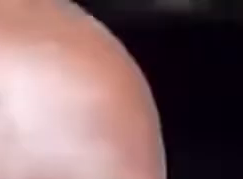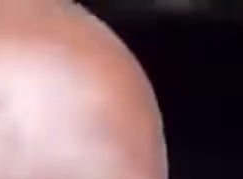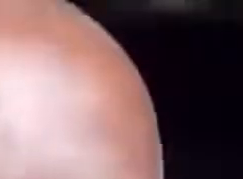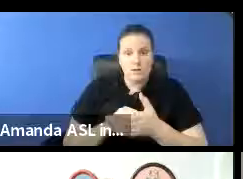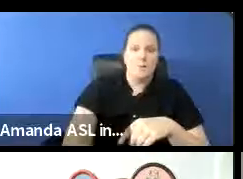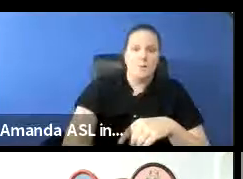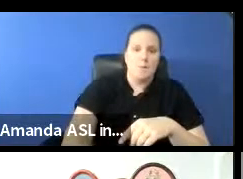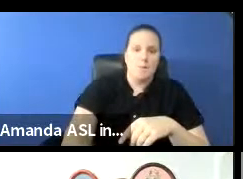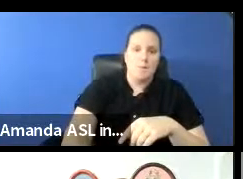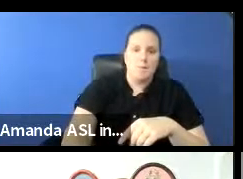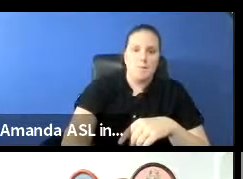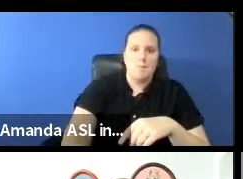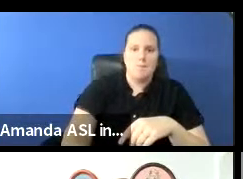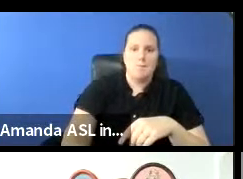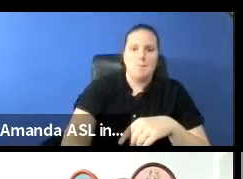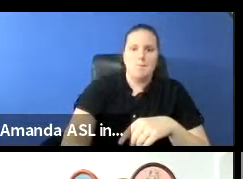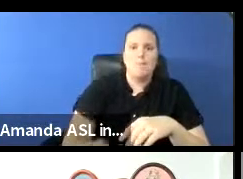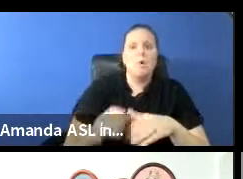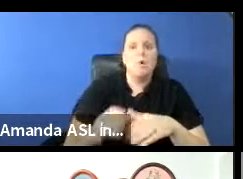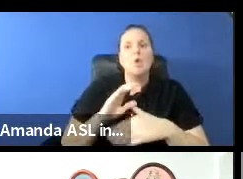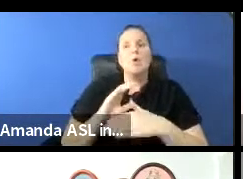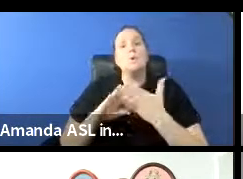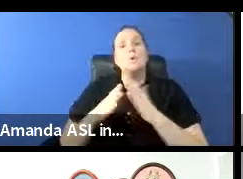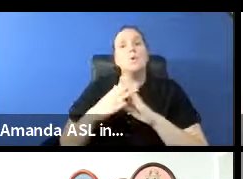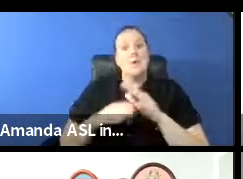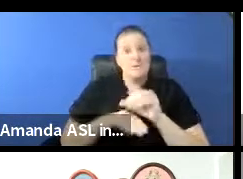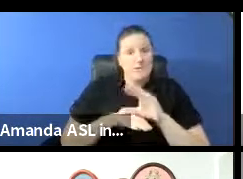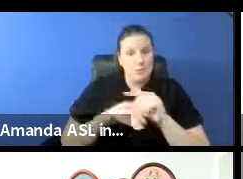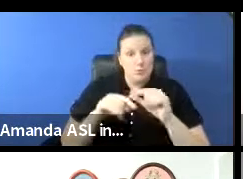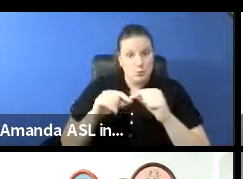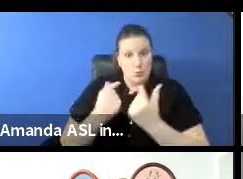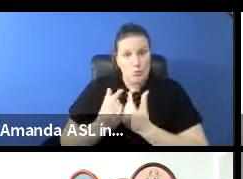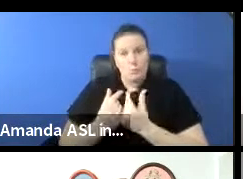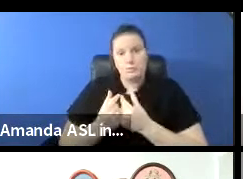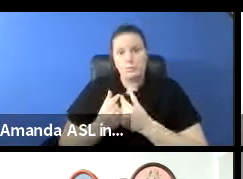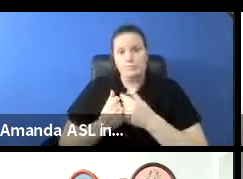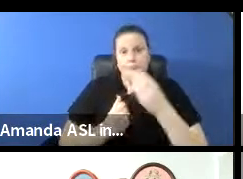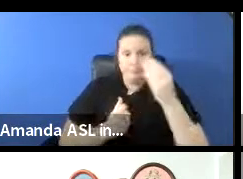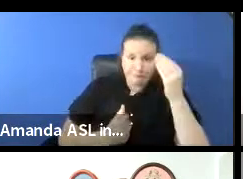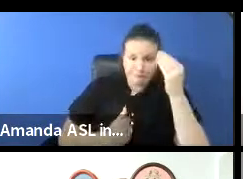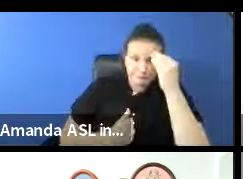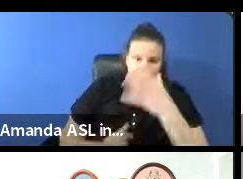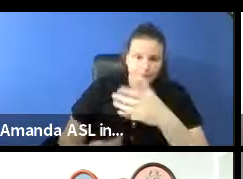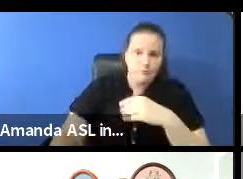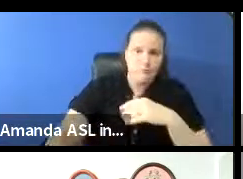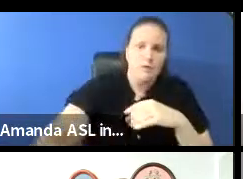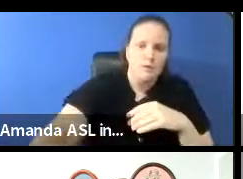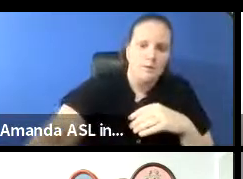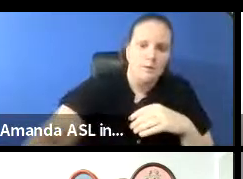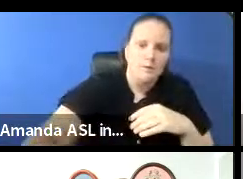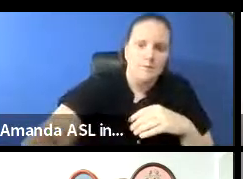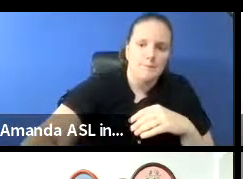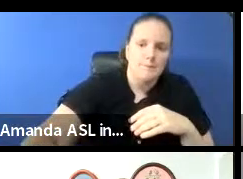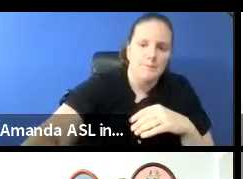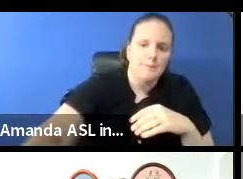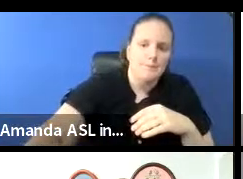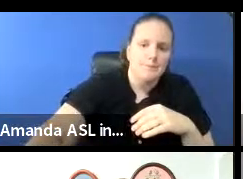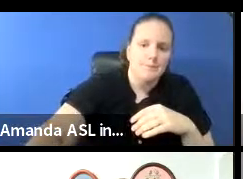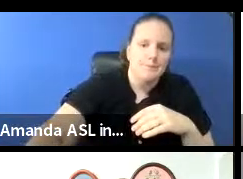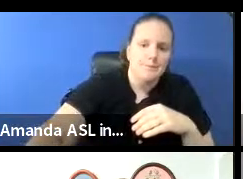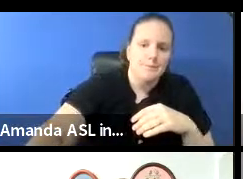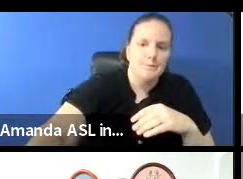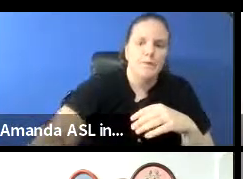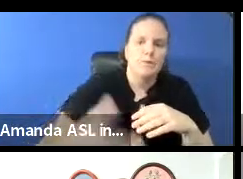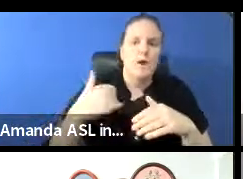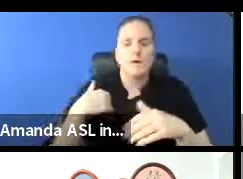So the community advisory group will be kept informed and will have chances to weigh in